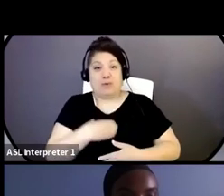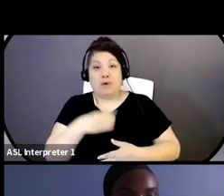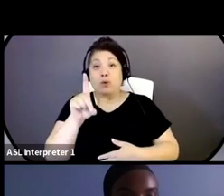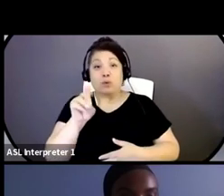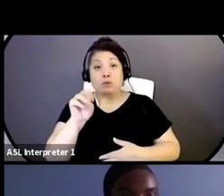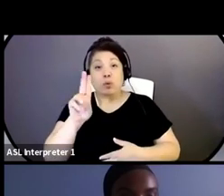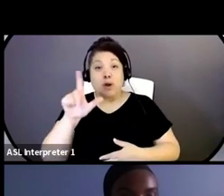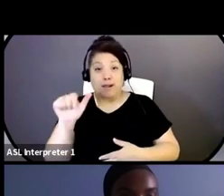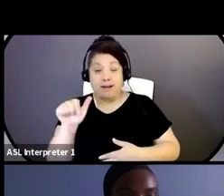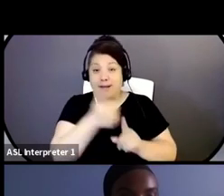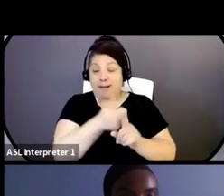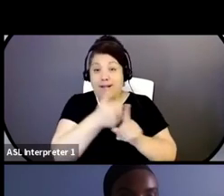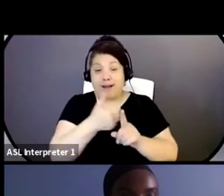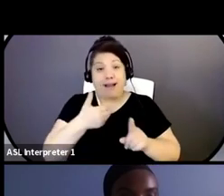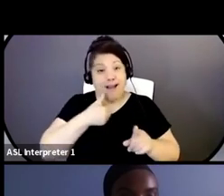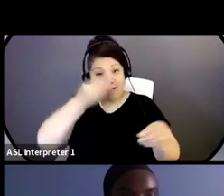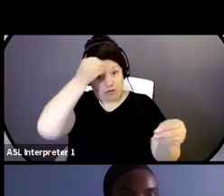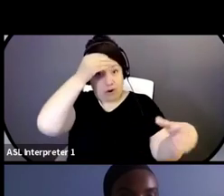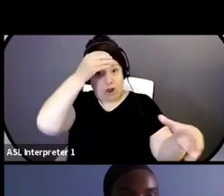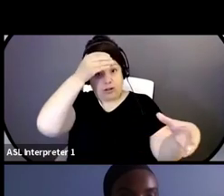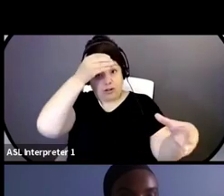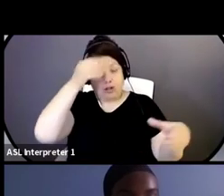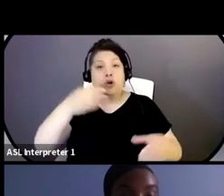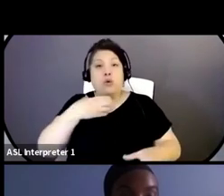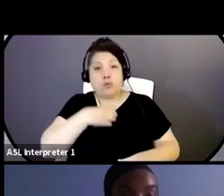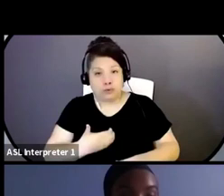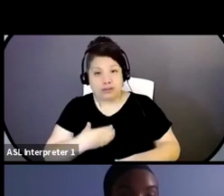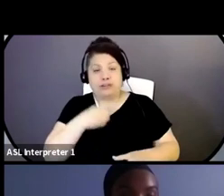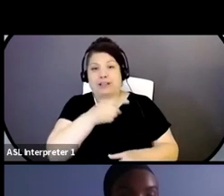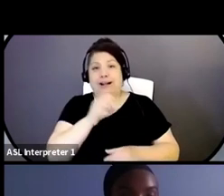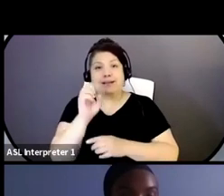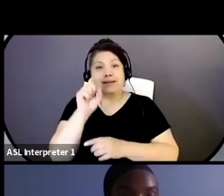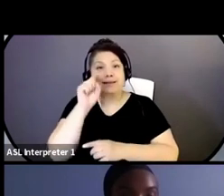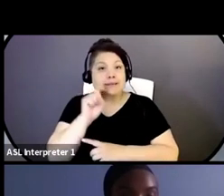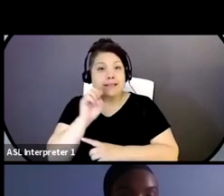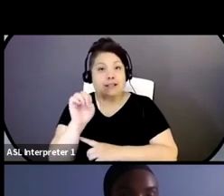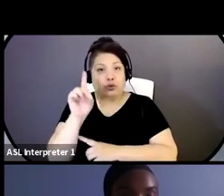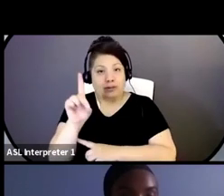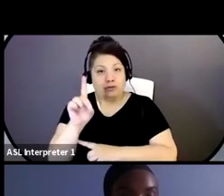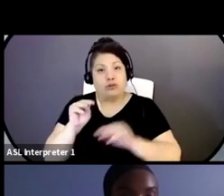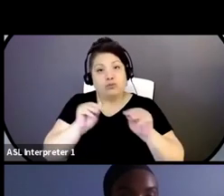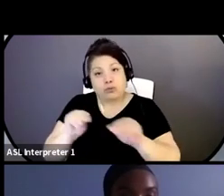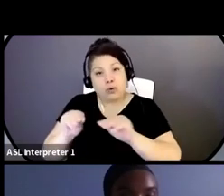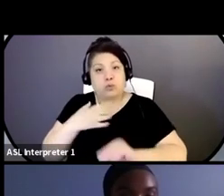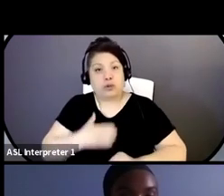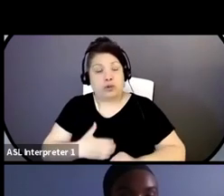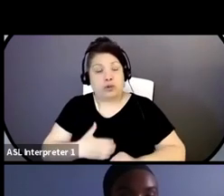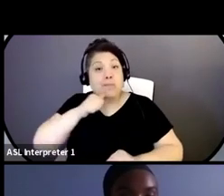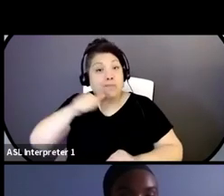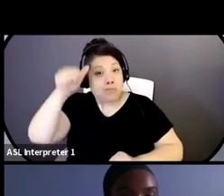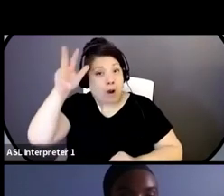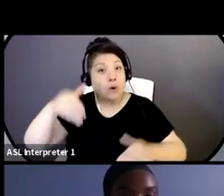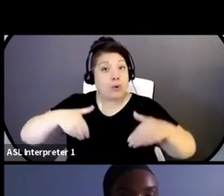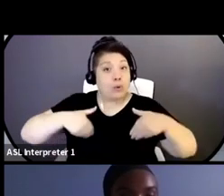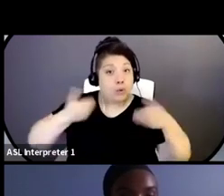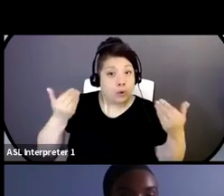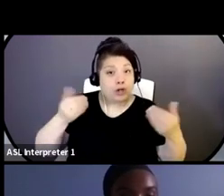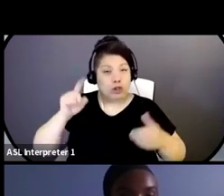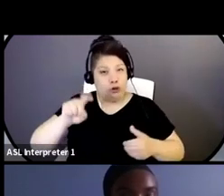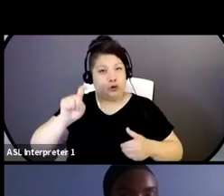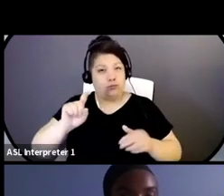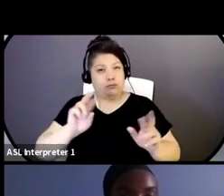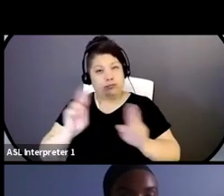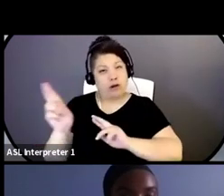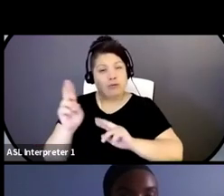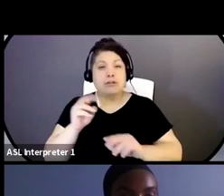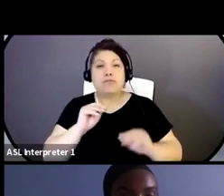doulas have should be sex education. Like every kid, every parent, everyone should actually understand the same knowledge that